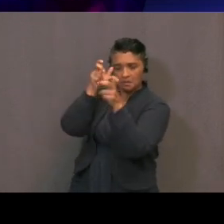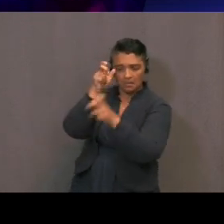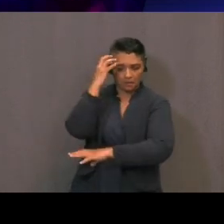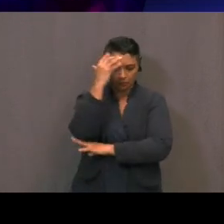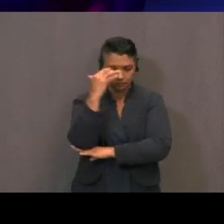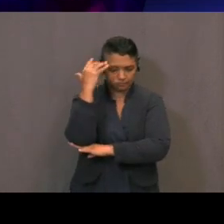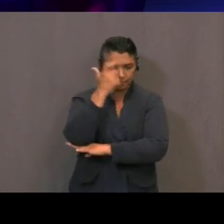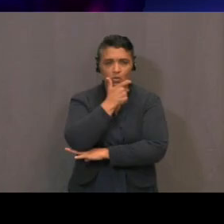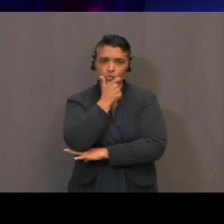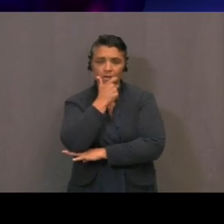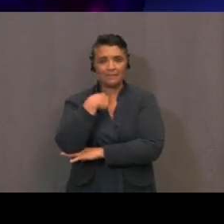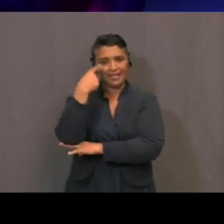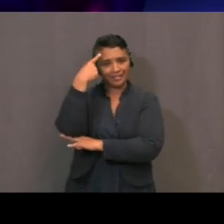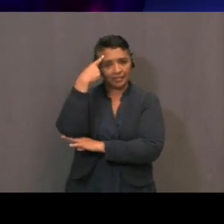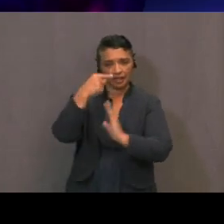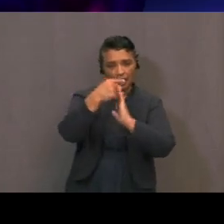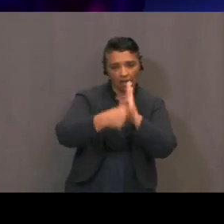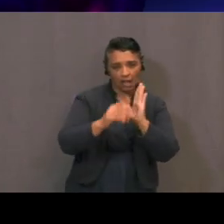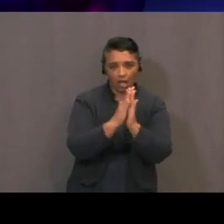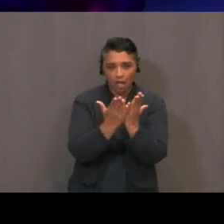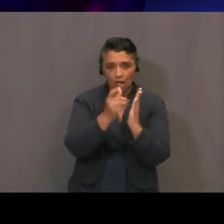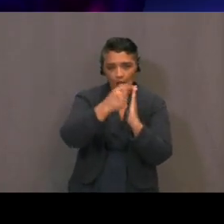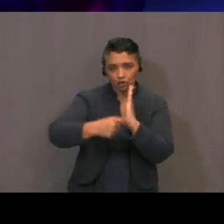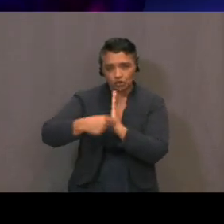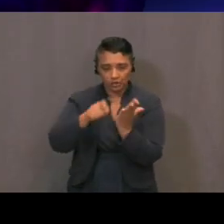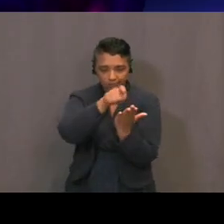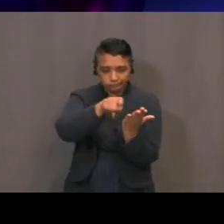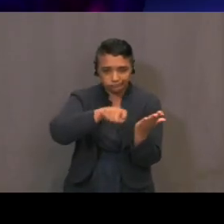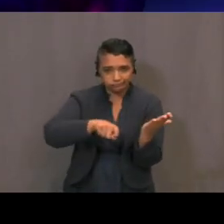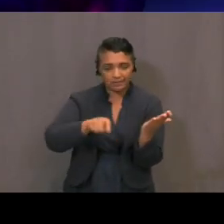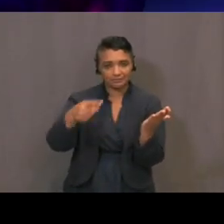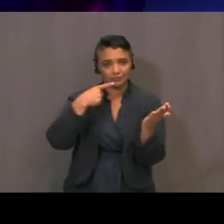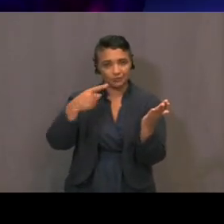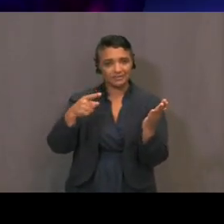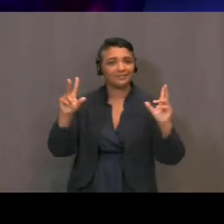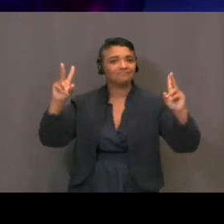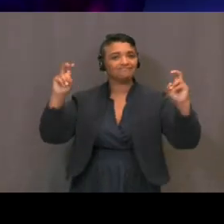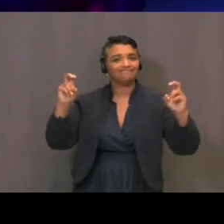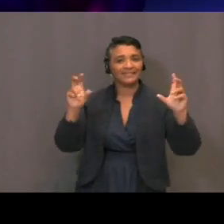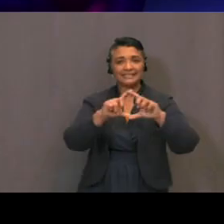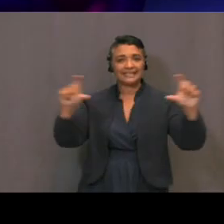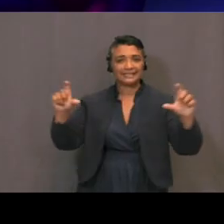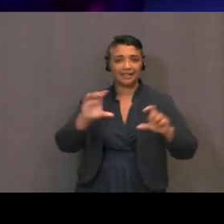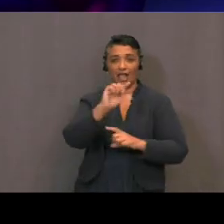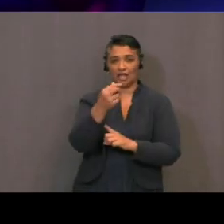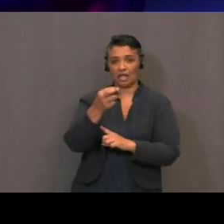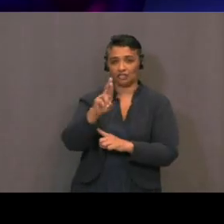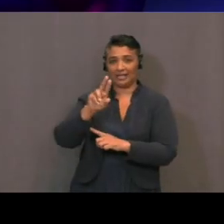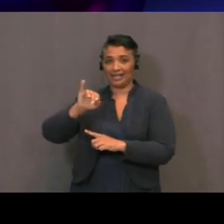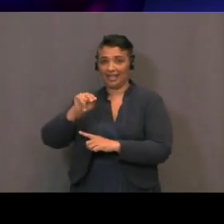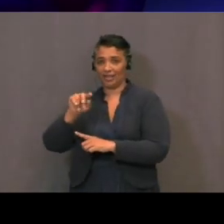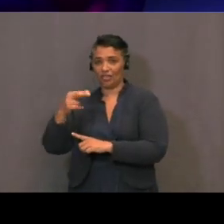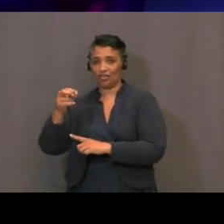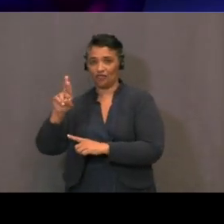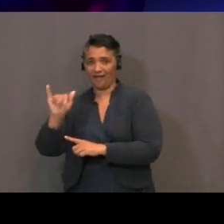thinking also about literature. You mentioned Catcher in the Rye, I think, and I'm thinking about someone